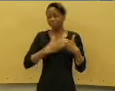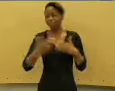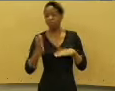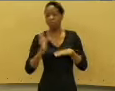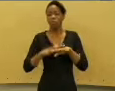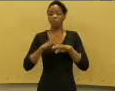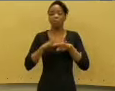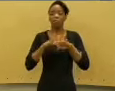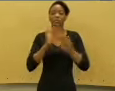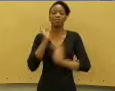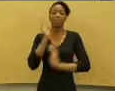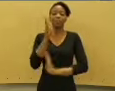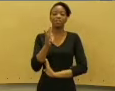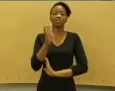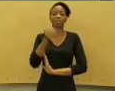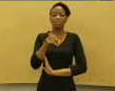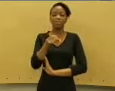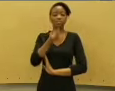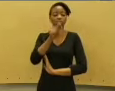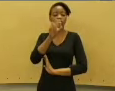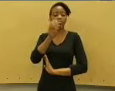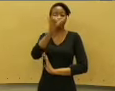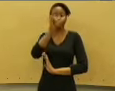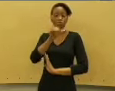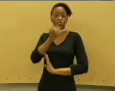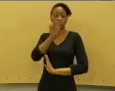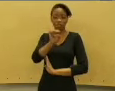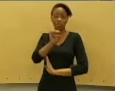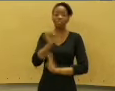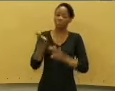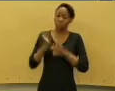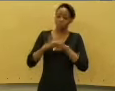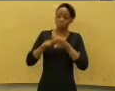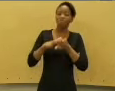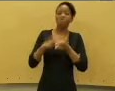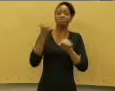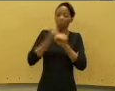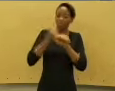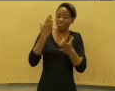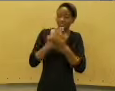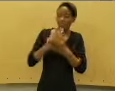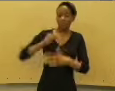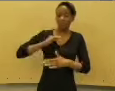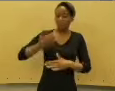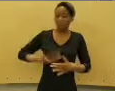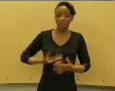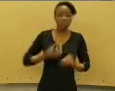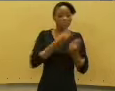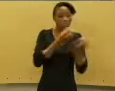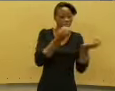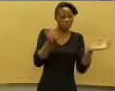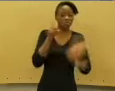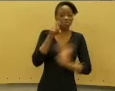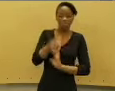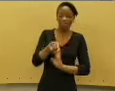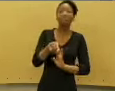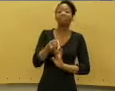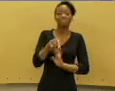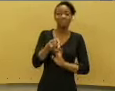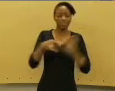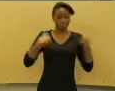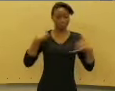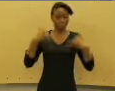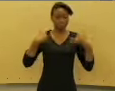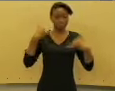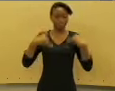find wheels and toys so I can go and give women vibrators and say to them, you can get healthy and you can find your orgasm at